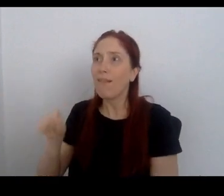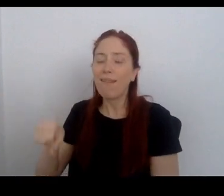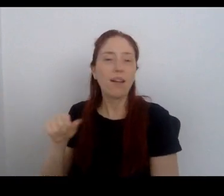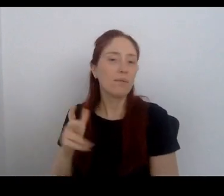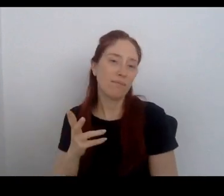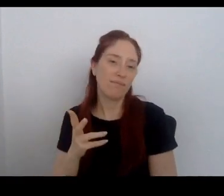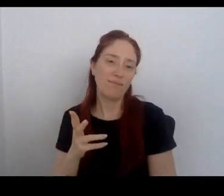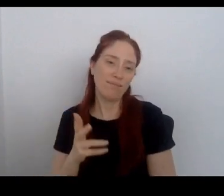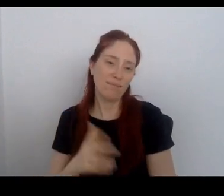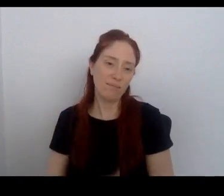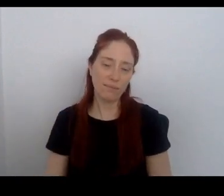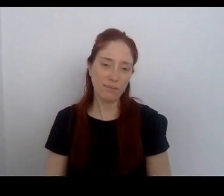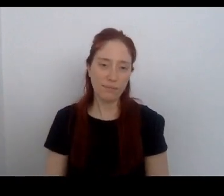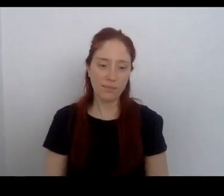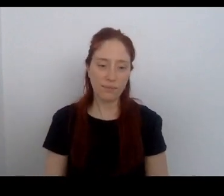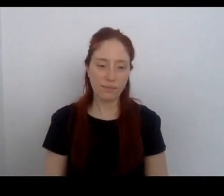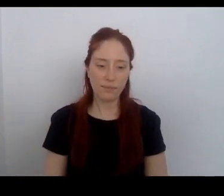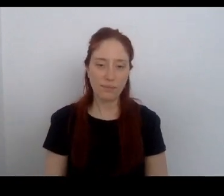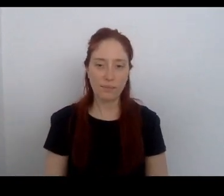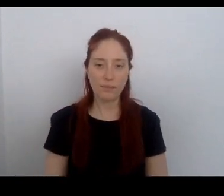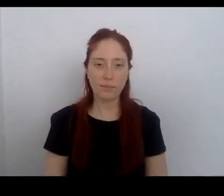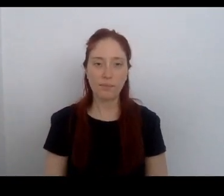Yeah.